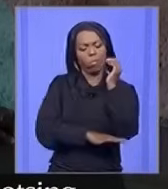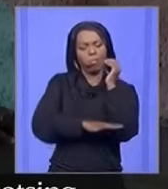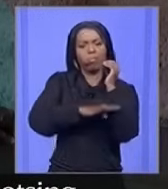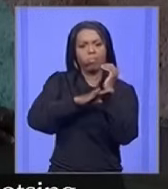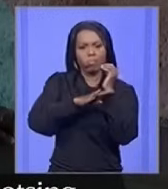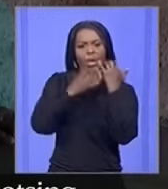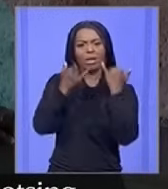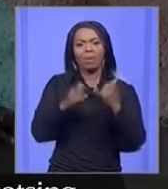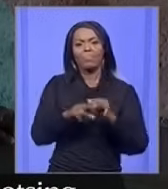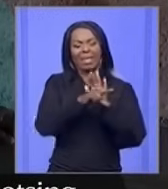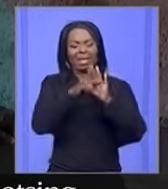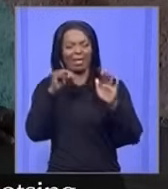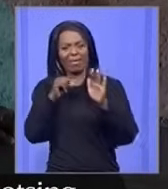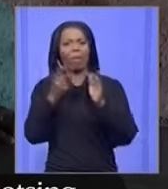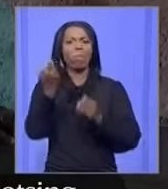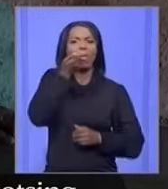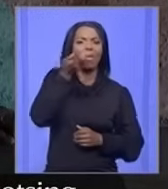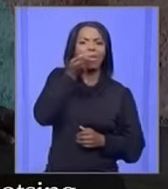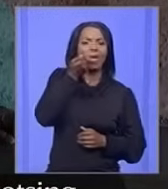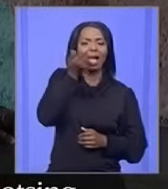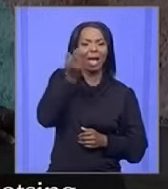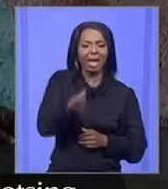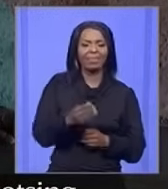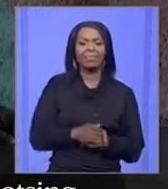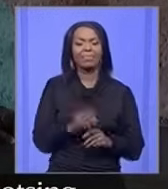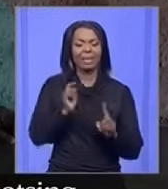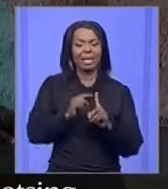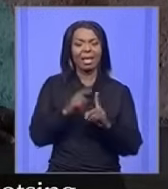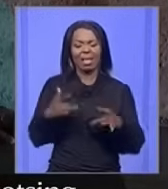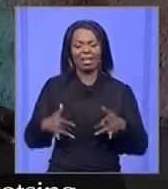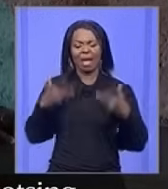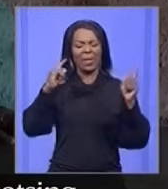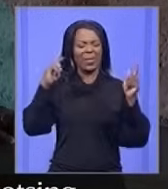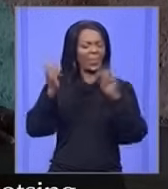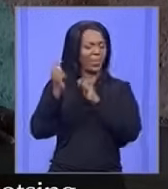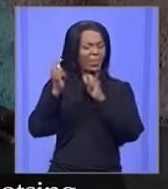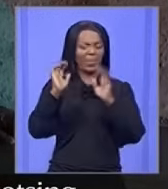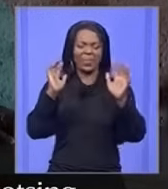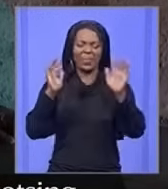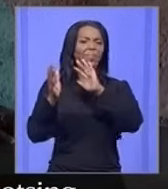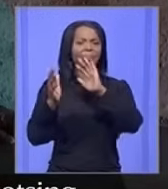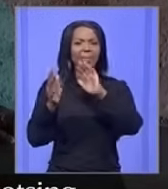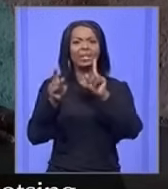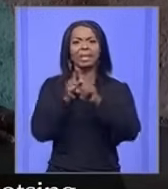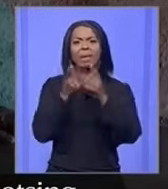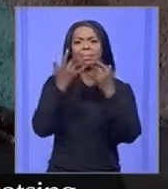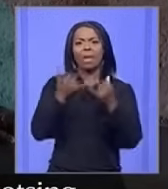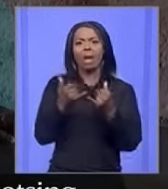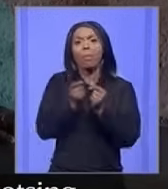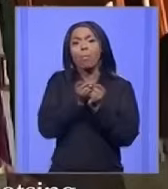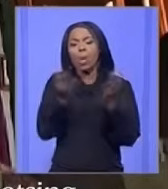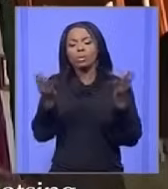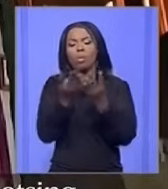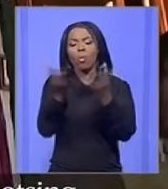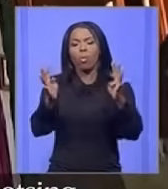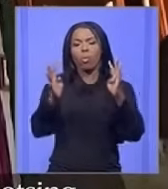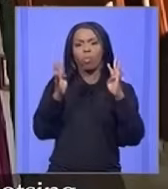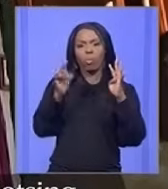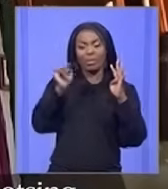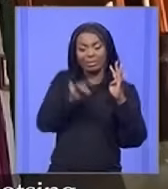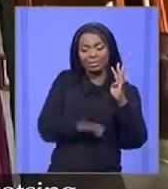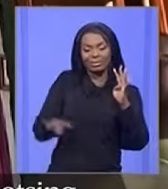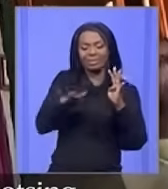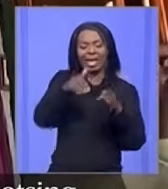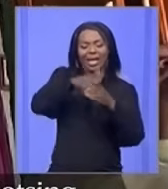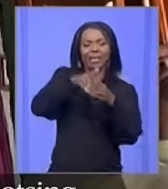mongwe wa badudu bao mabato a mengwako ya bona a fetogile go didiba le mabota a gare a palega. Modudi wa mengwaga ye